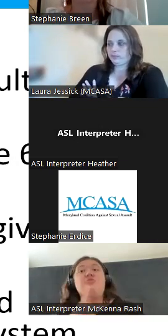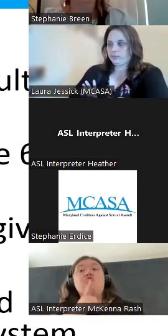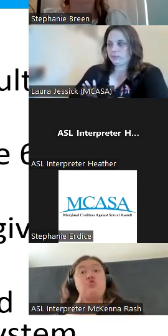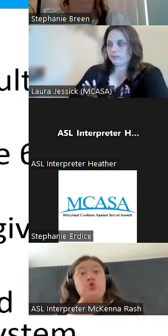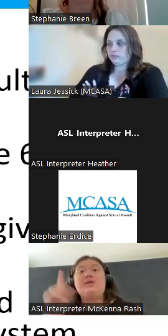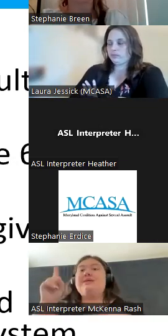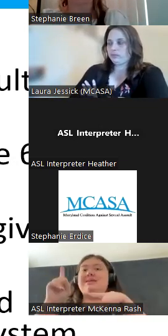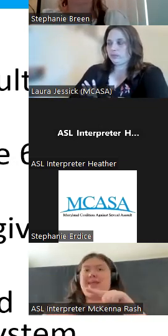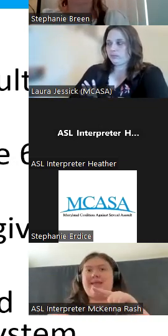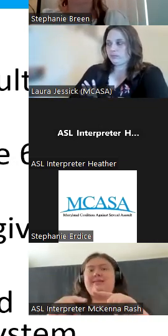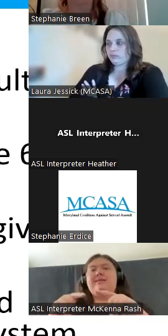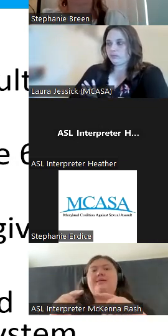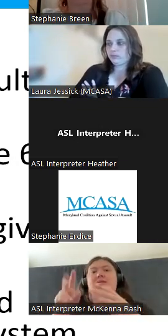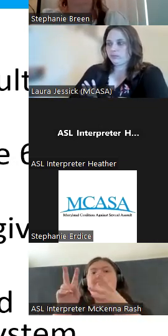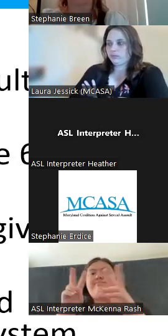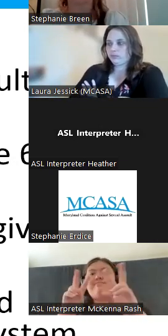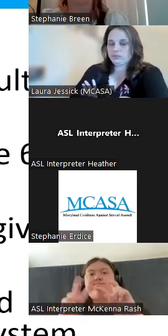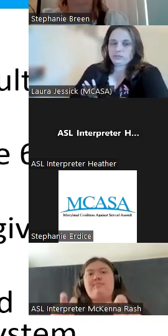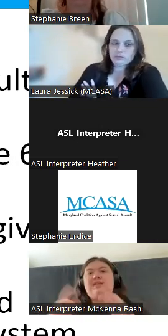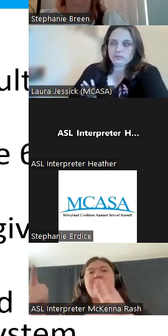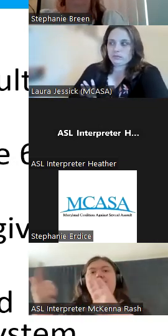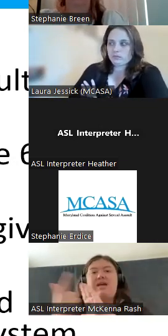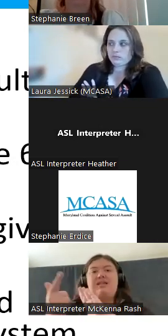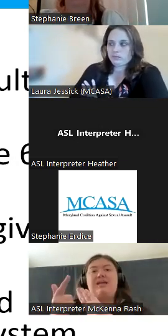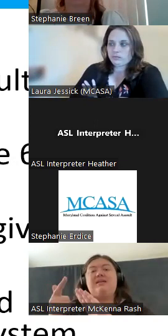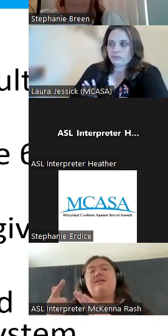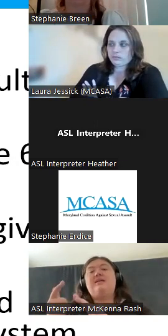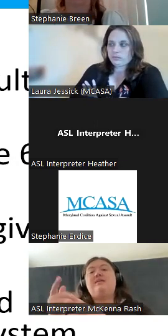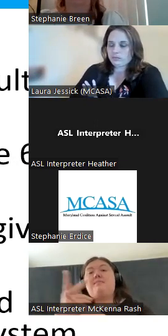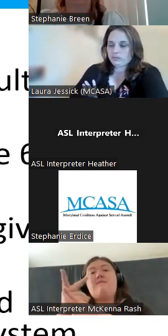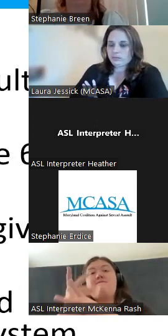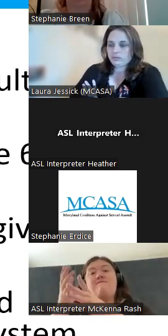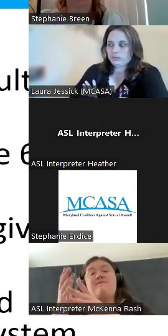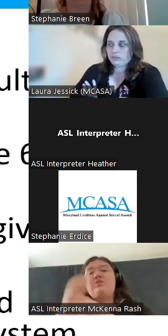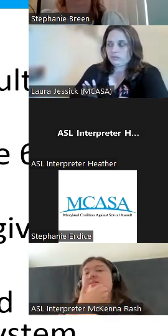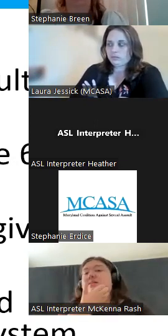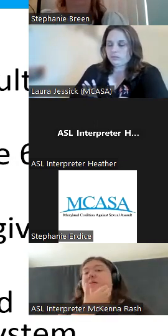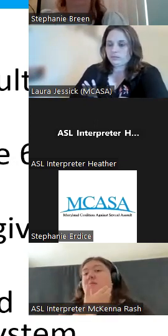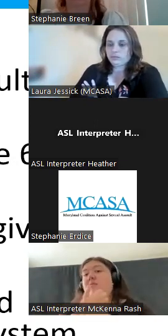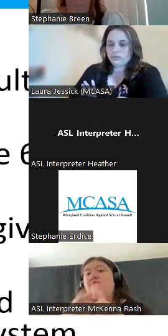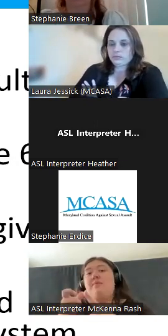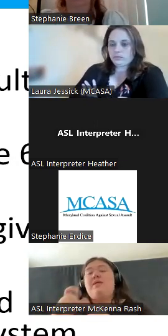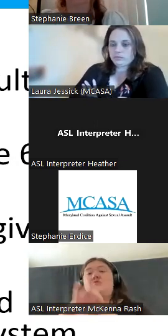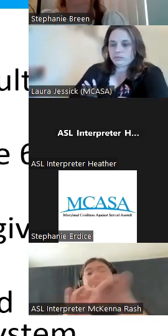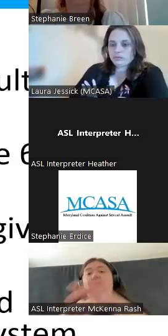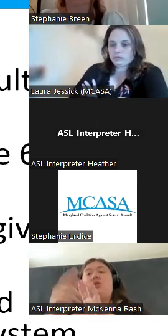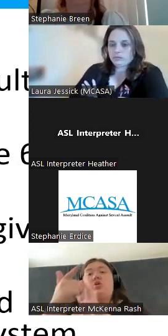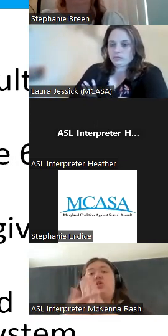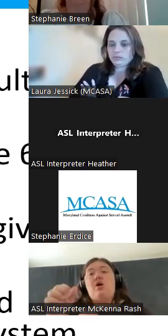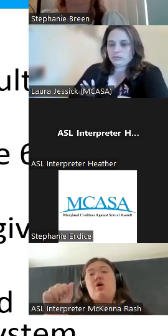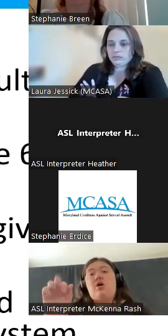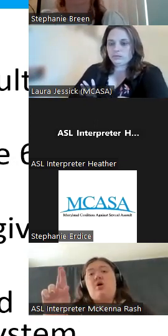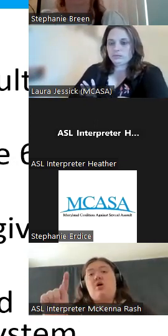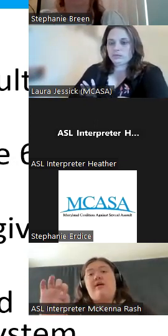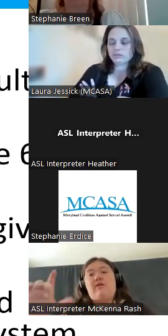not be interpreted to violate these provisions listed here of the criminal law article. So it